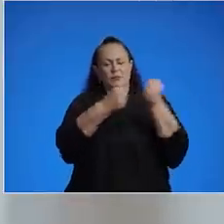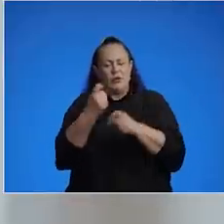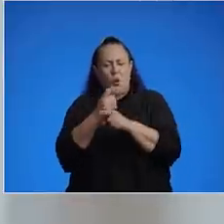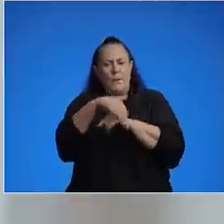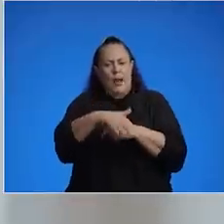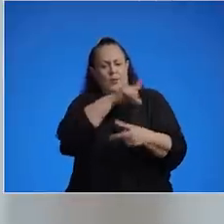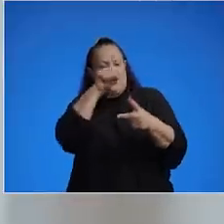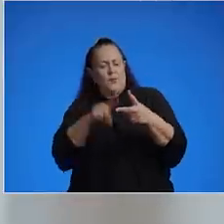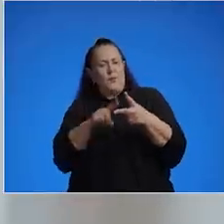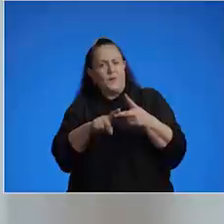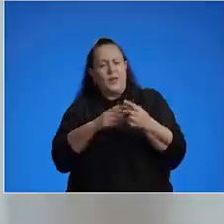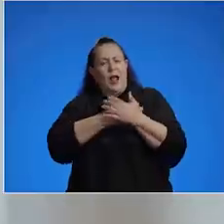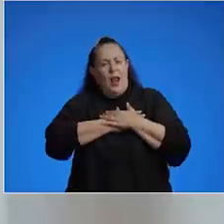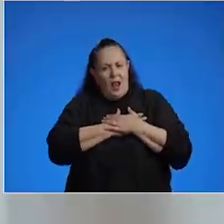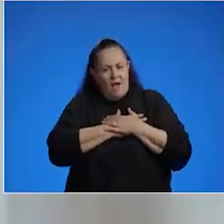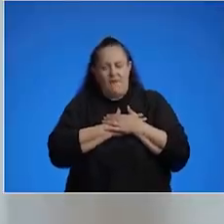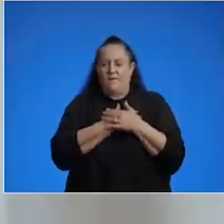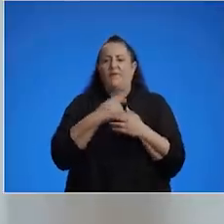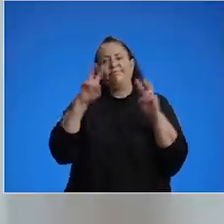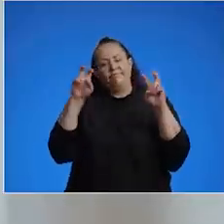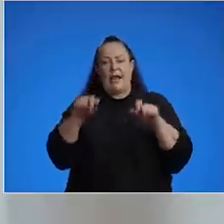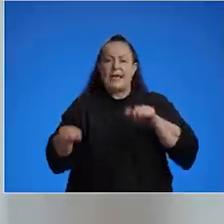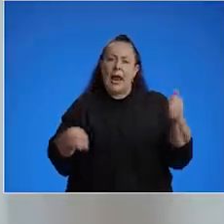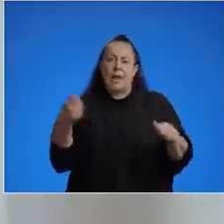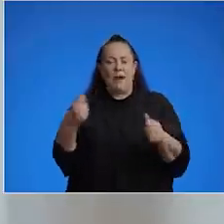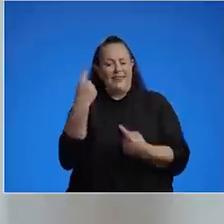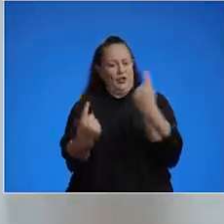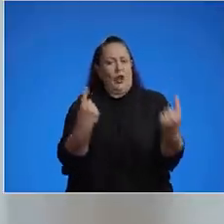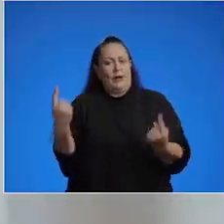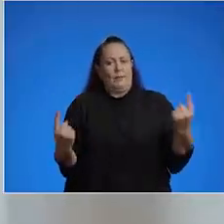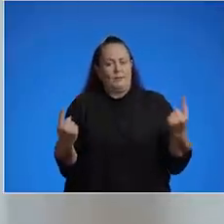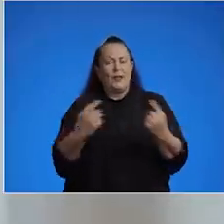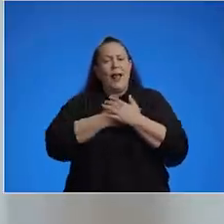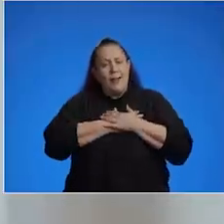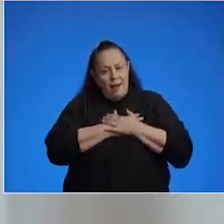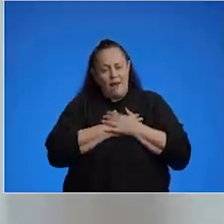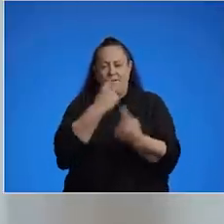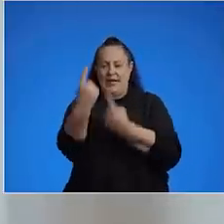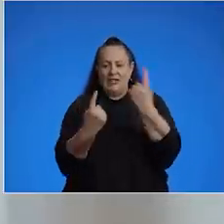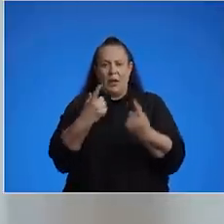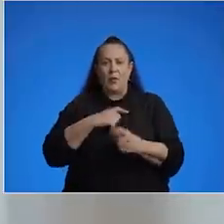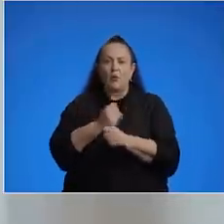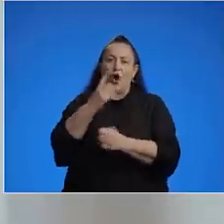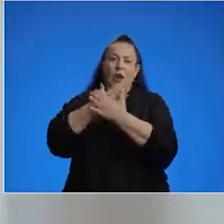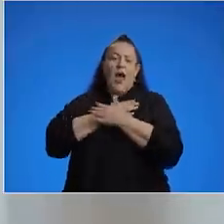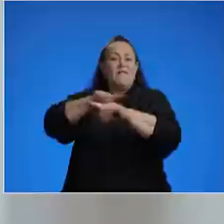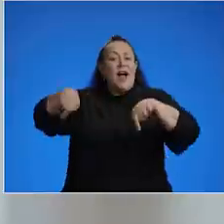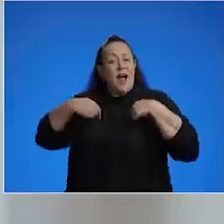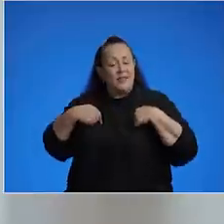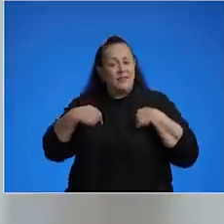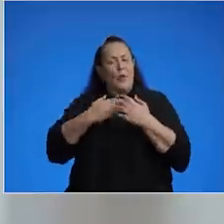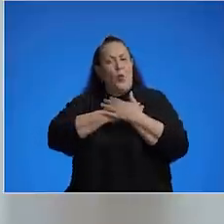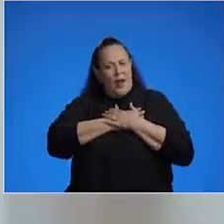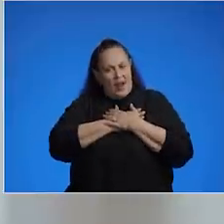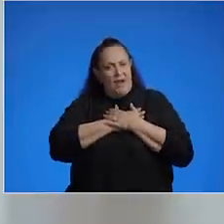of neighbour. We love our neighbour because God loves us. We love our neighbour, our friends, because they are